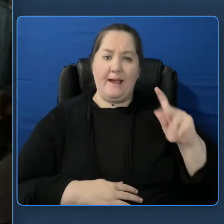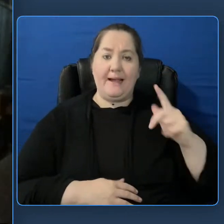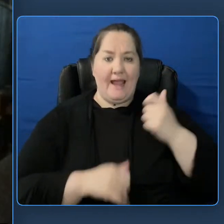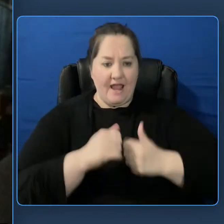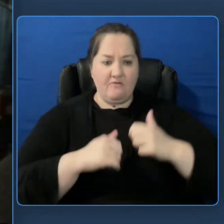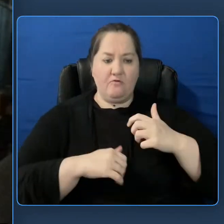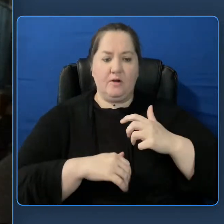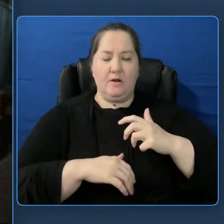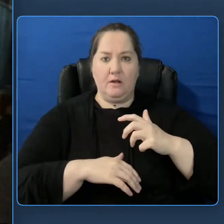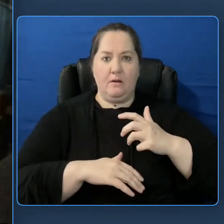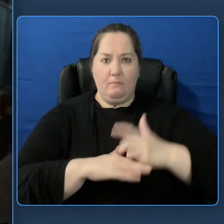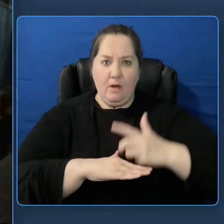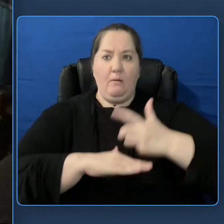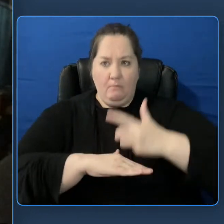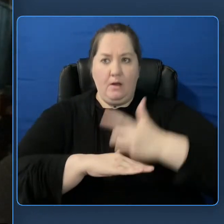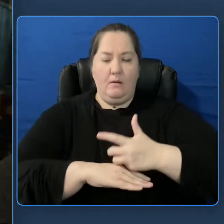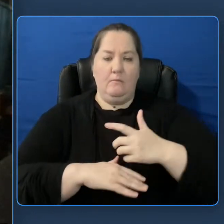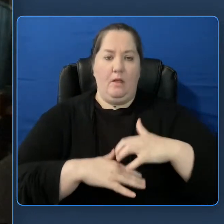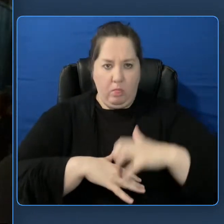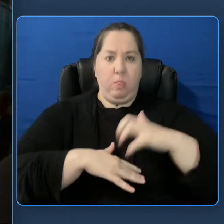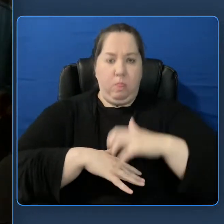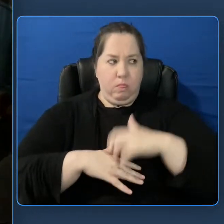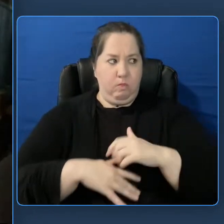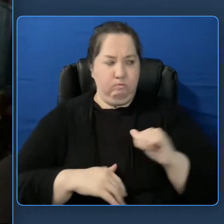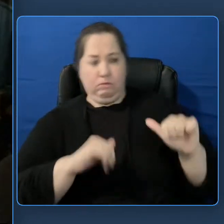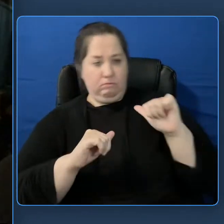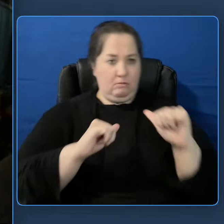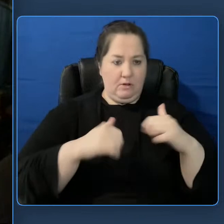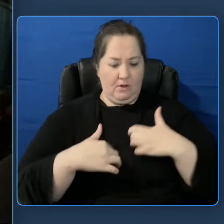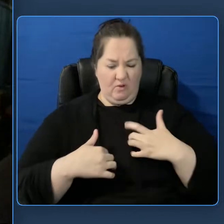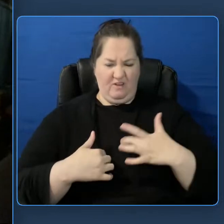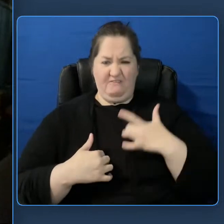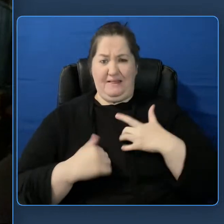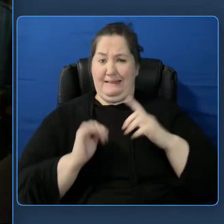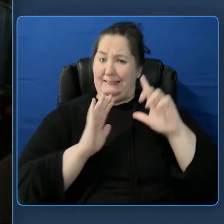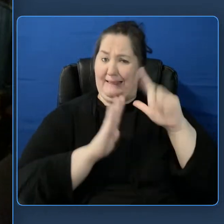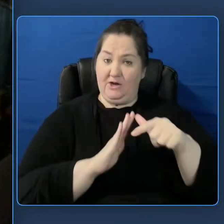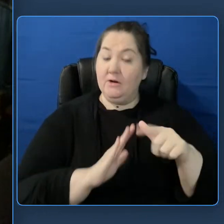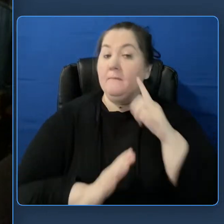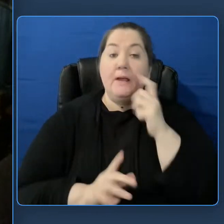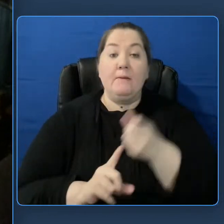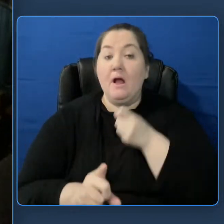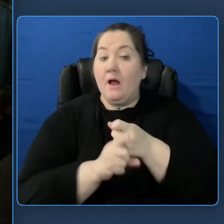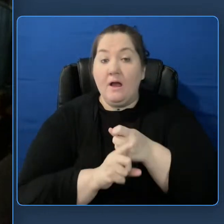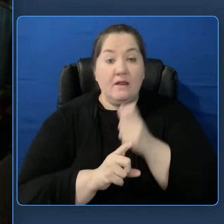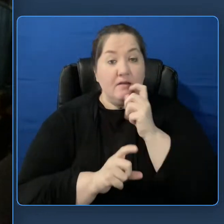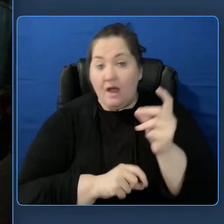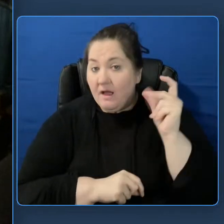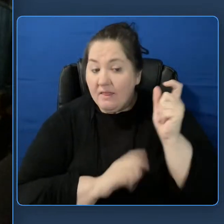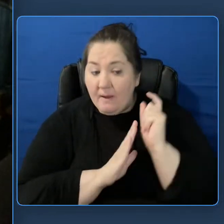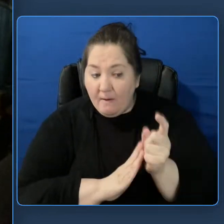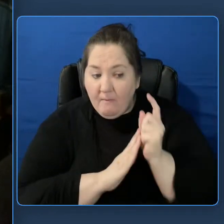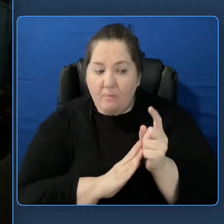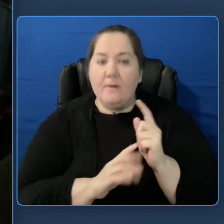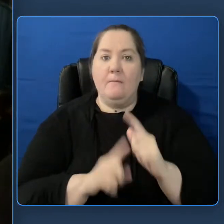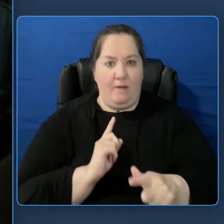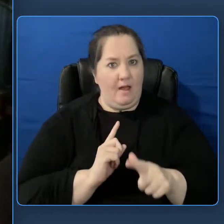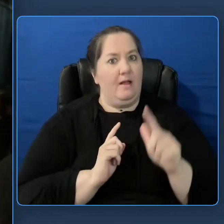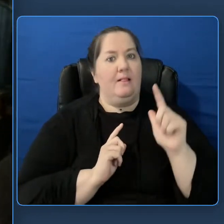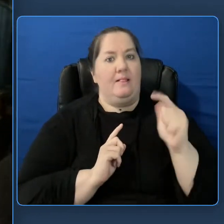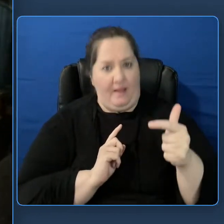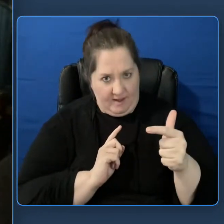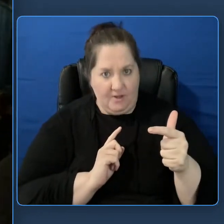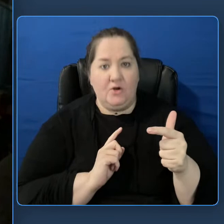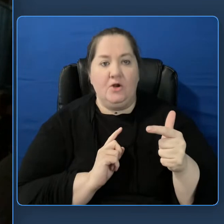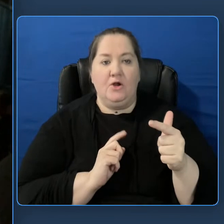bump, every knot, everything. You're gonna feel that later. If you don't feel it right away, you're gonna definitely feel it later. It'll either be in